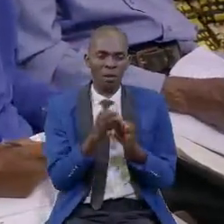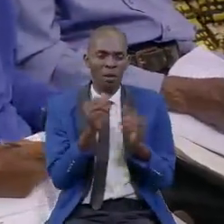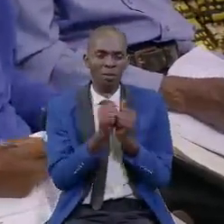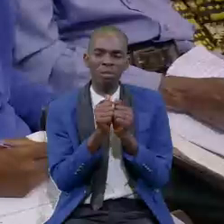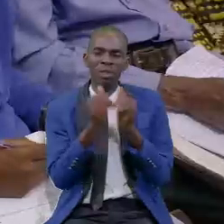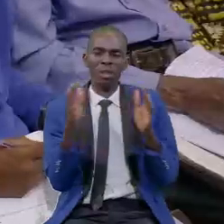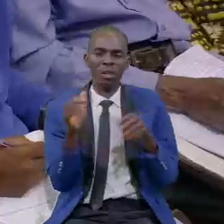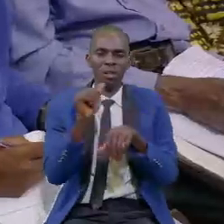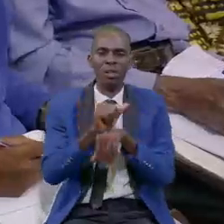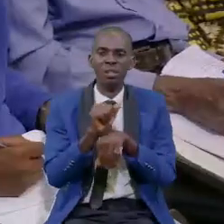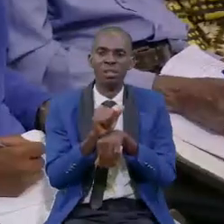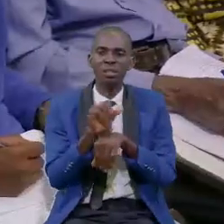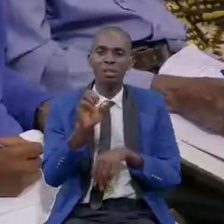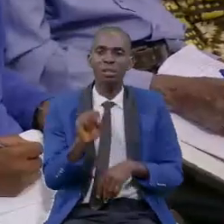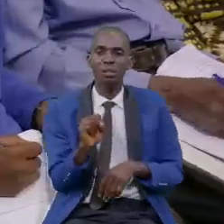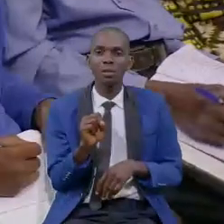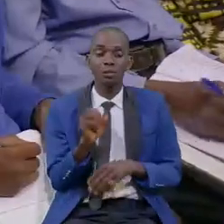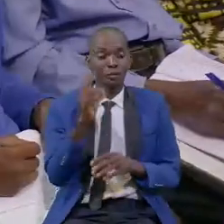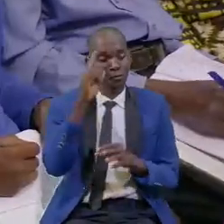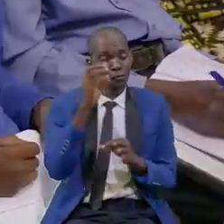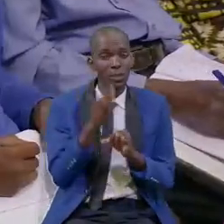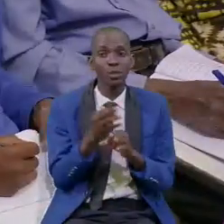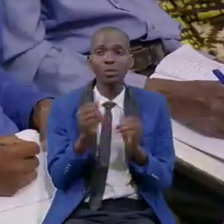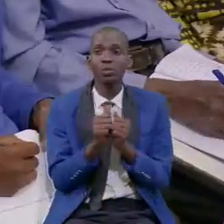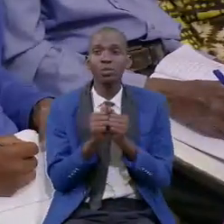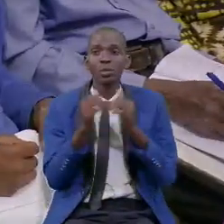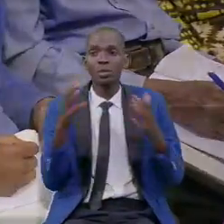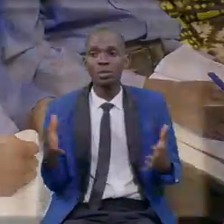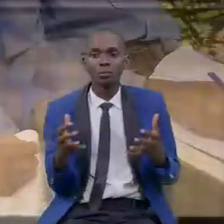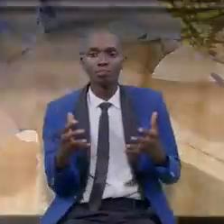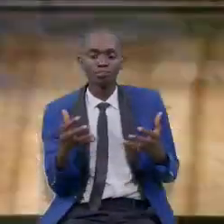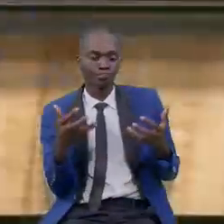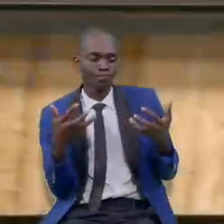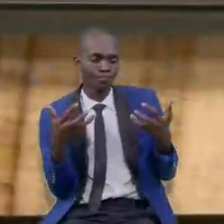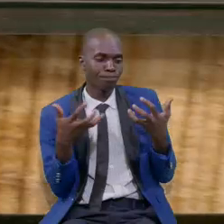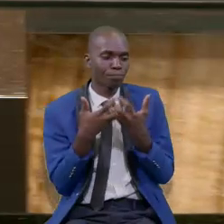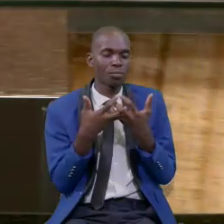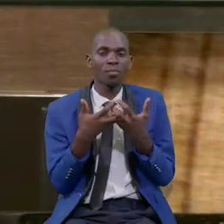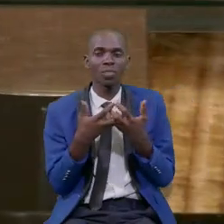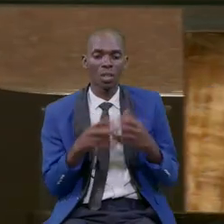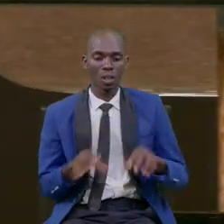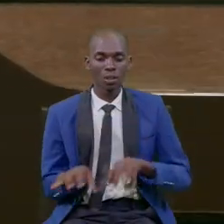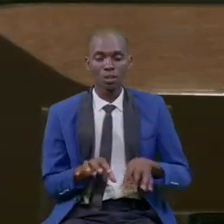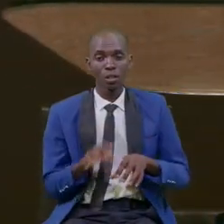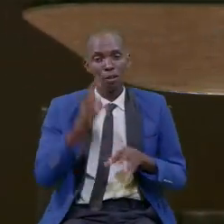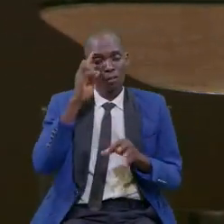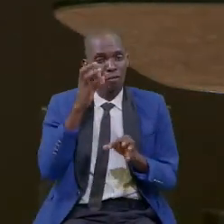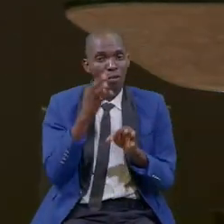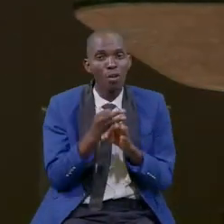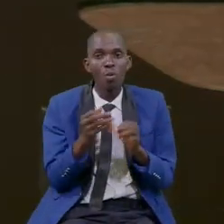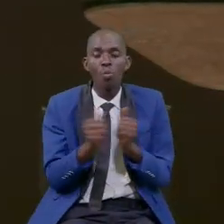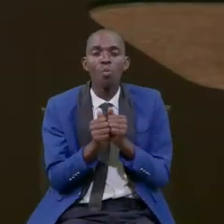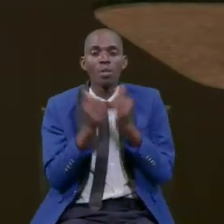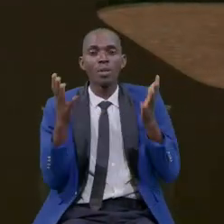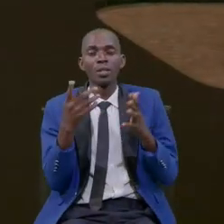without works, faith without corresponding action, faith without the